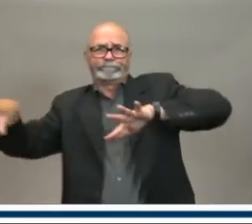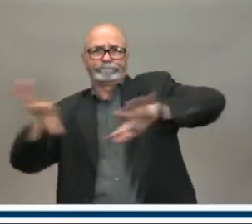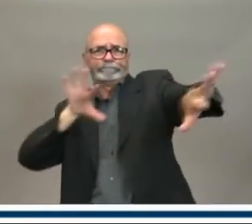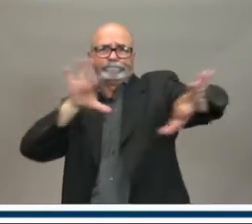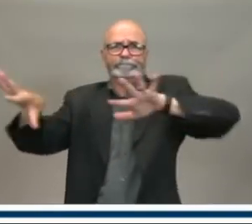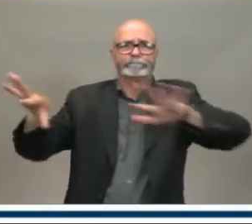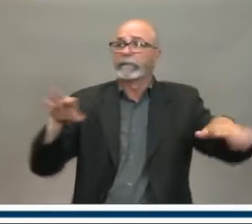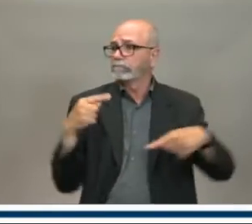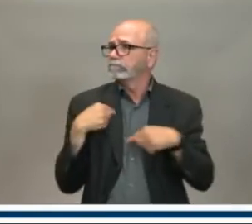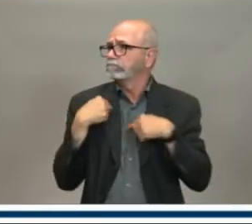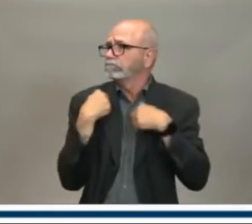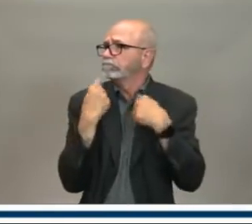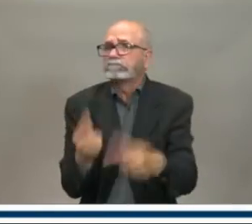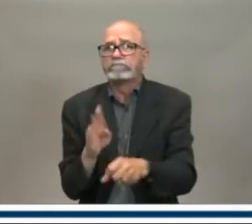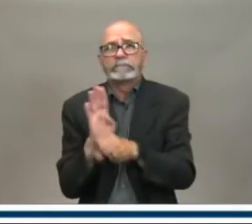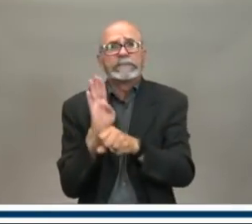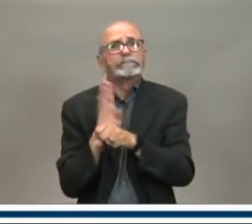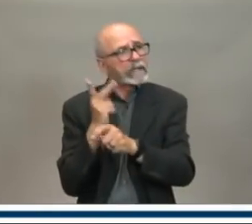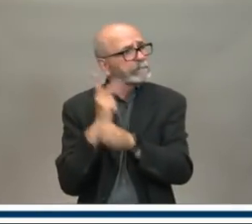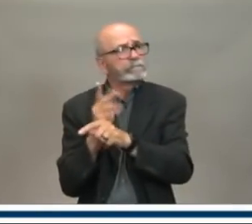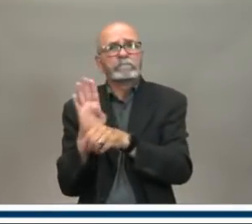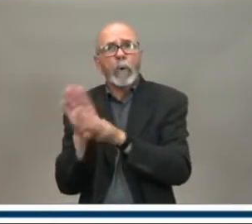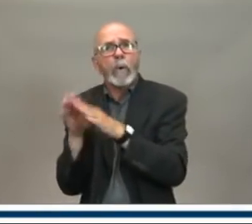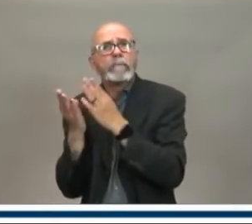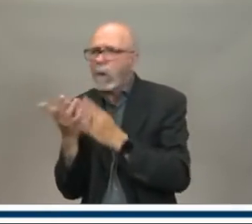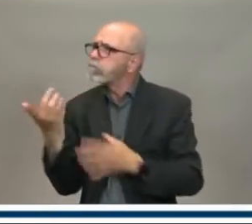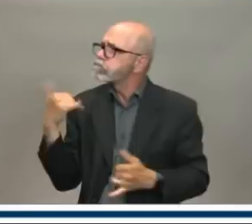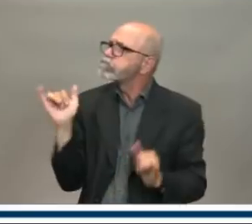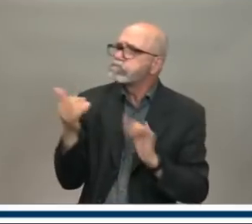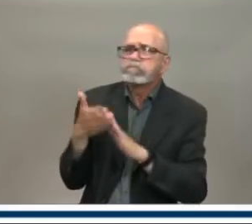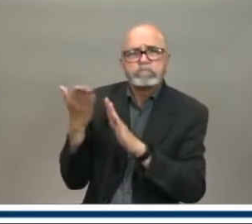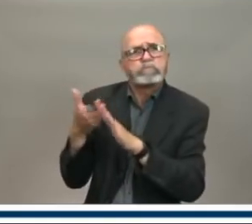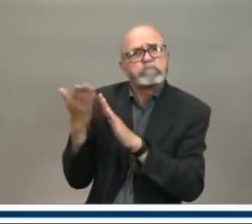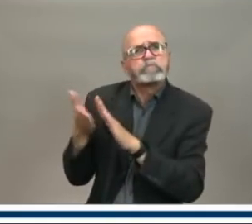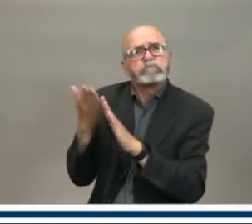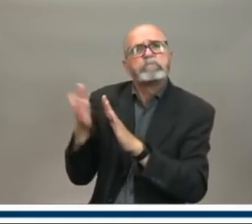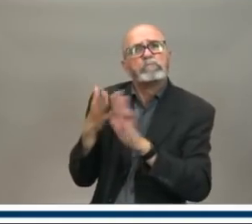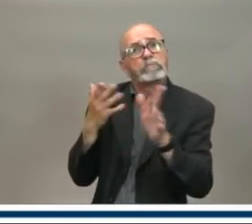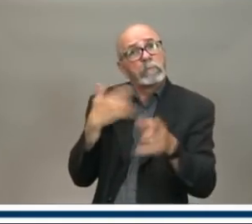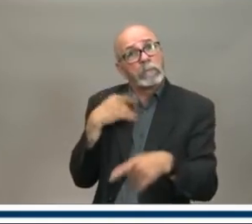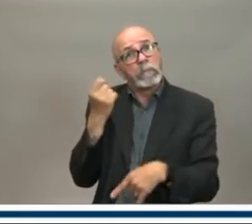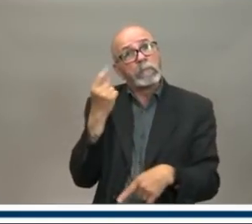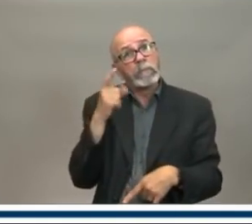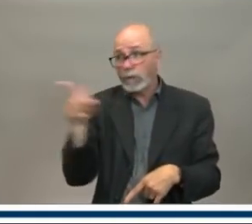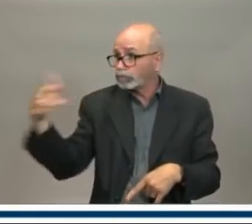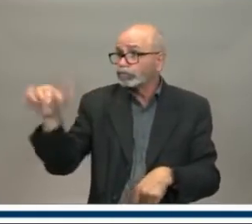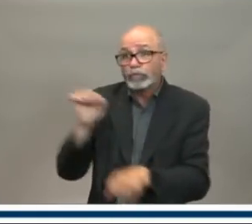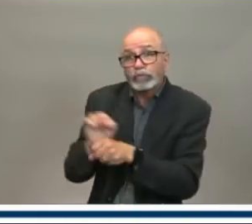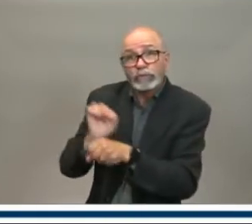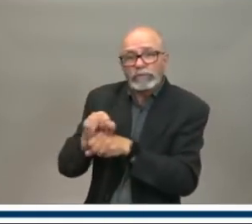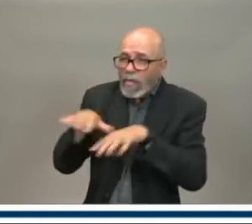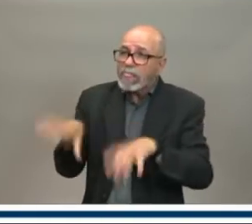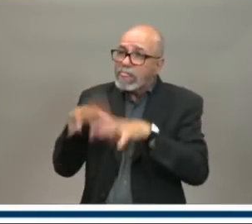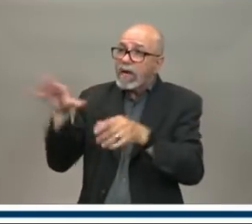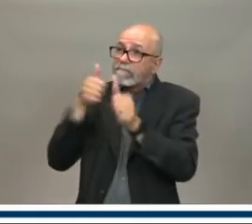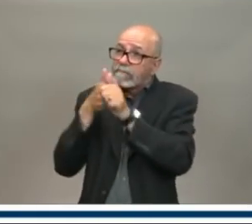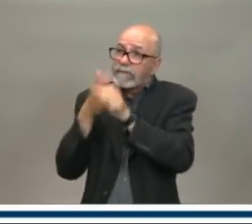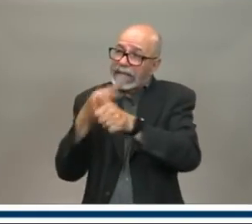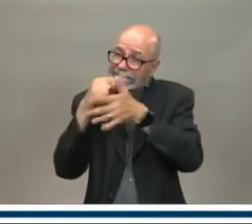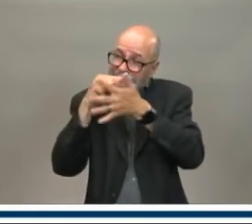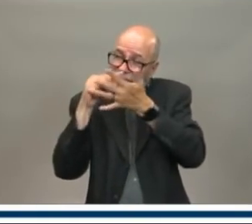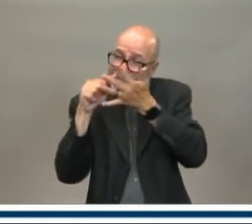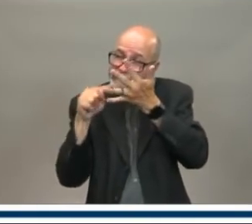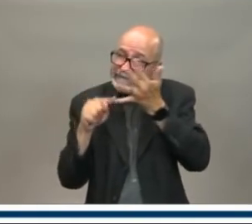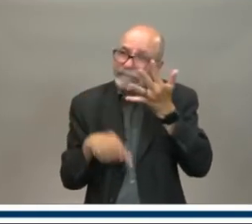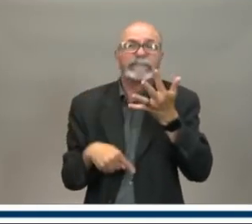entire period of COVID. But this is just the beginning. As you work hard to follow the protocols to keep cases down,